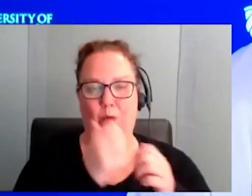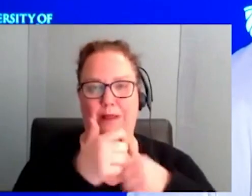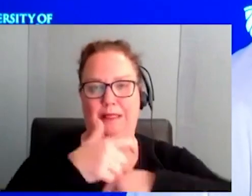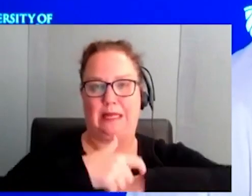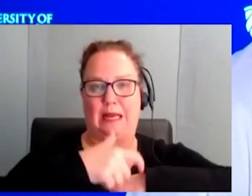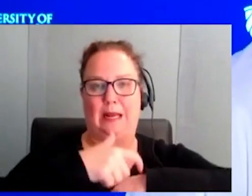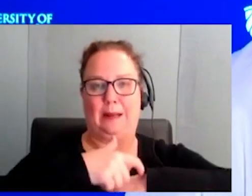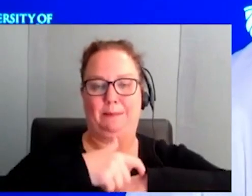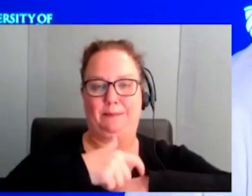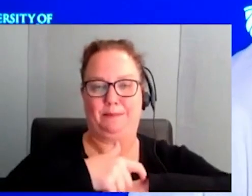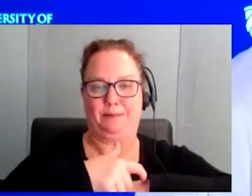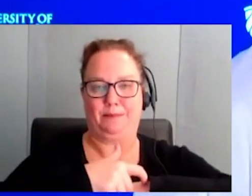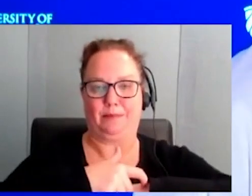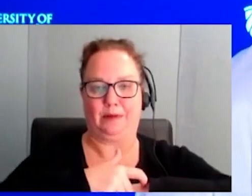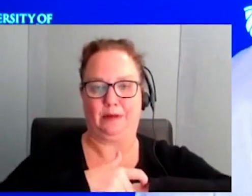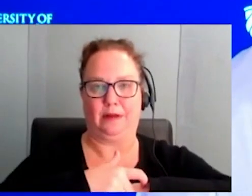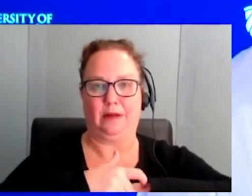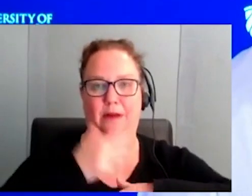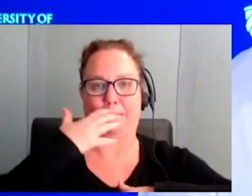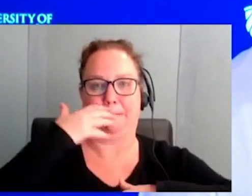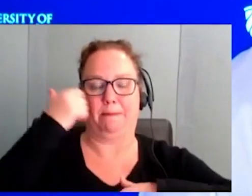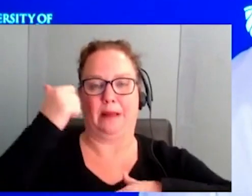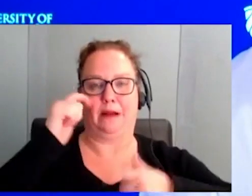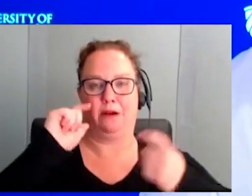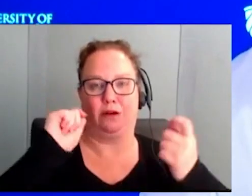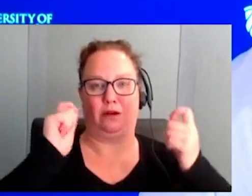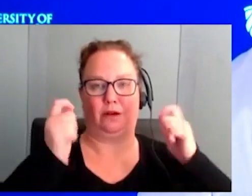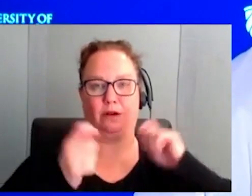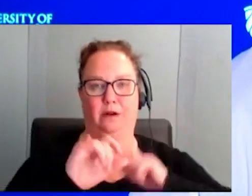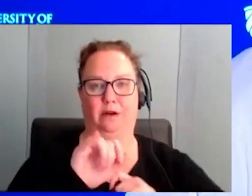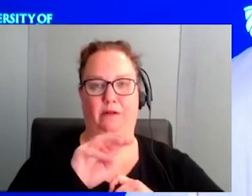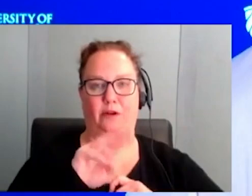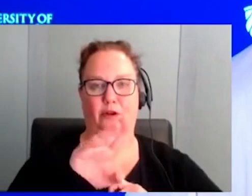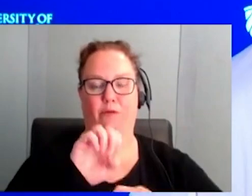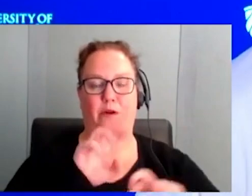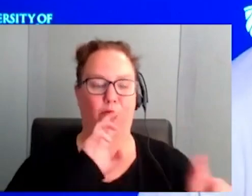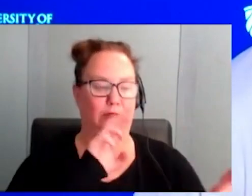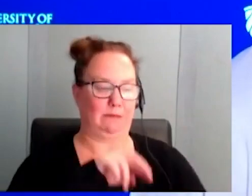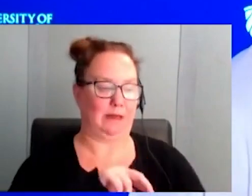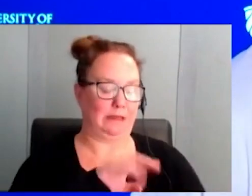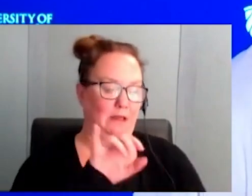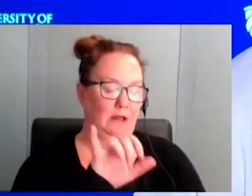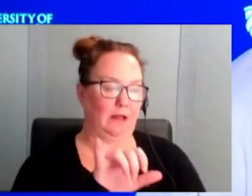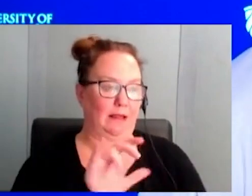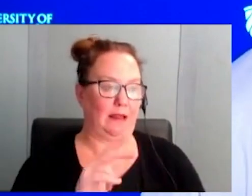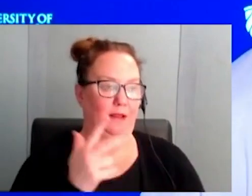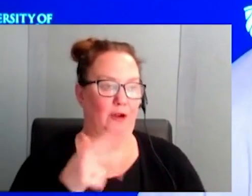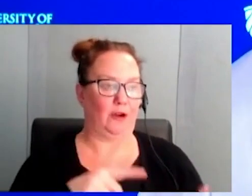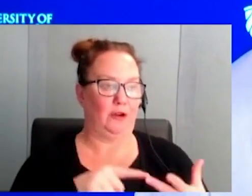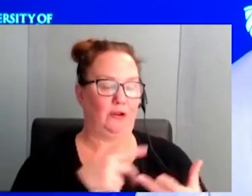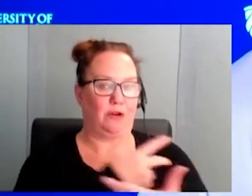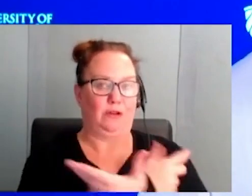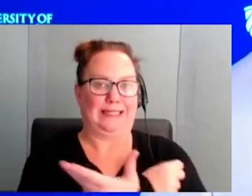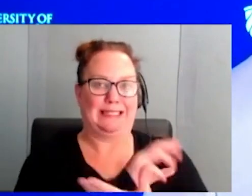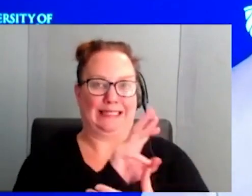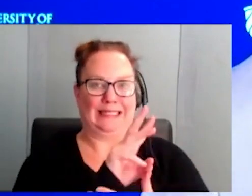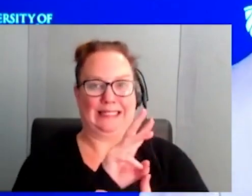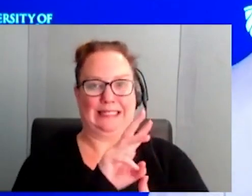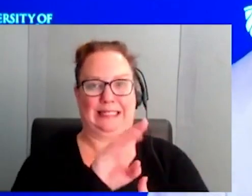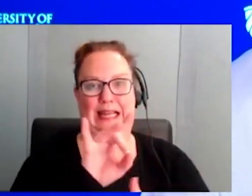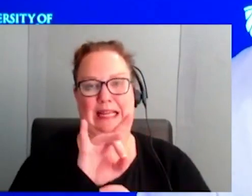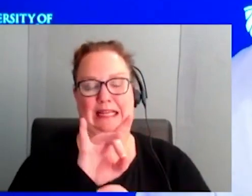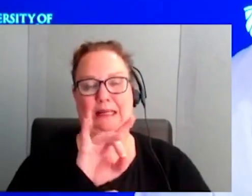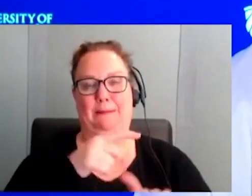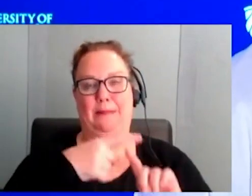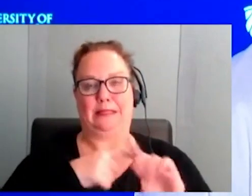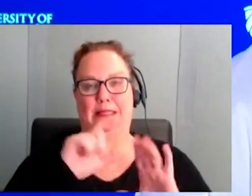you continue to have better evolution of your immune response. So if you get that third dose 6 or 8 months later, you are probably going to have